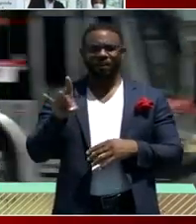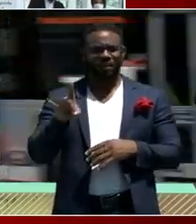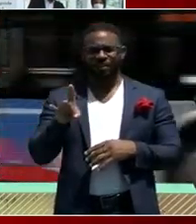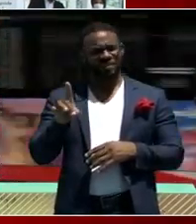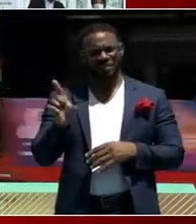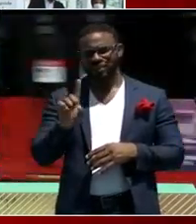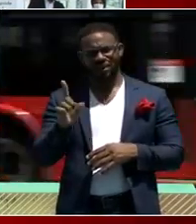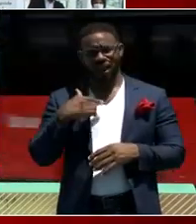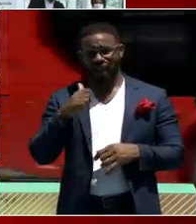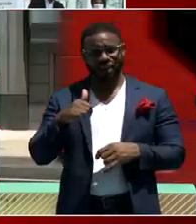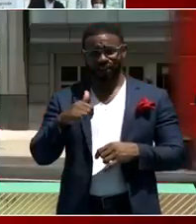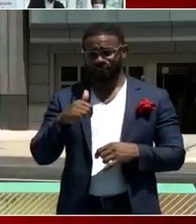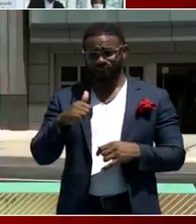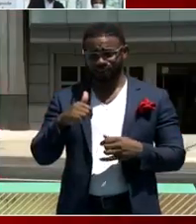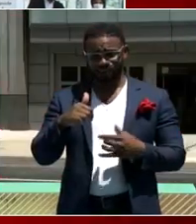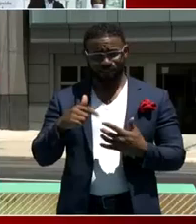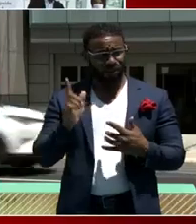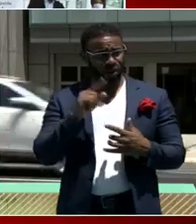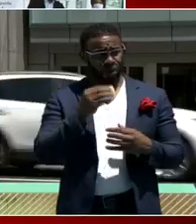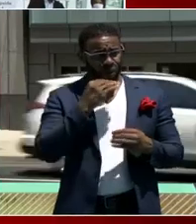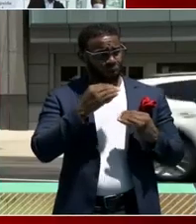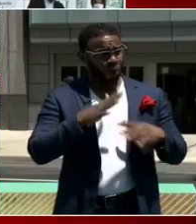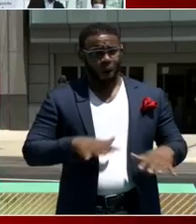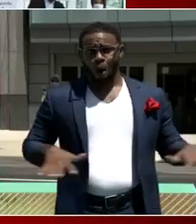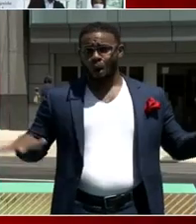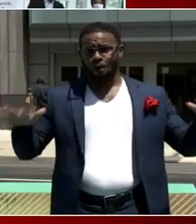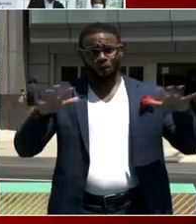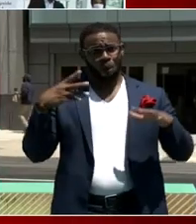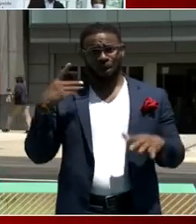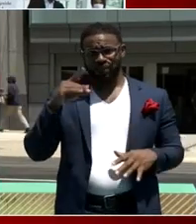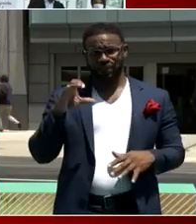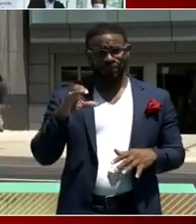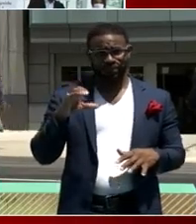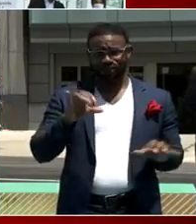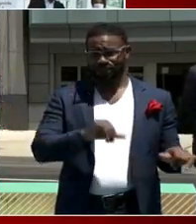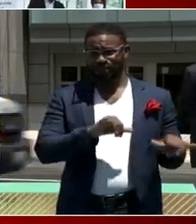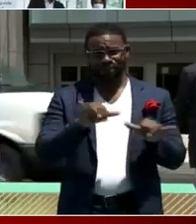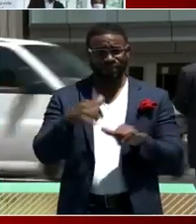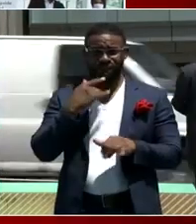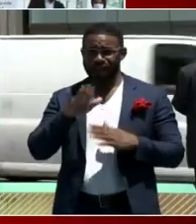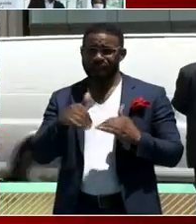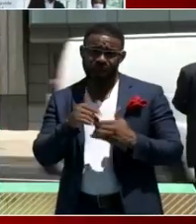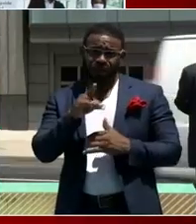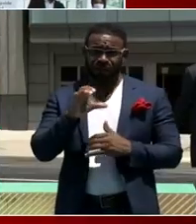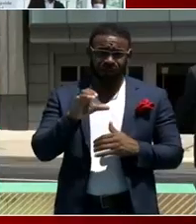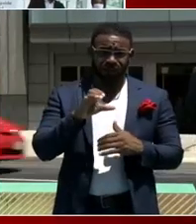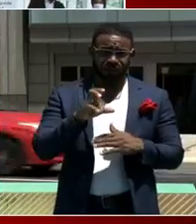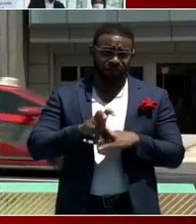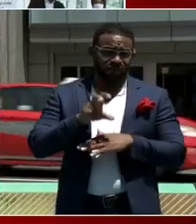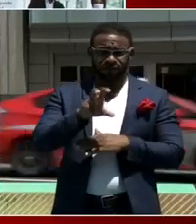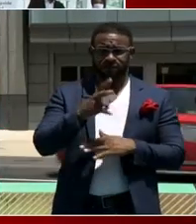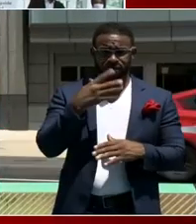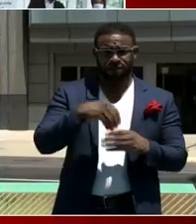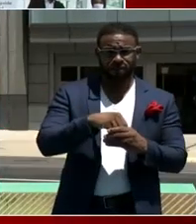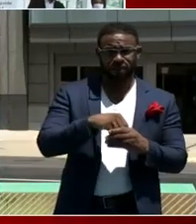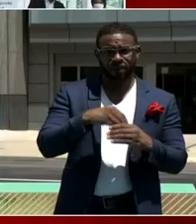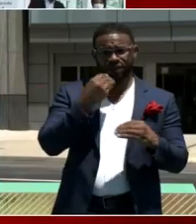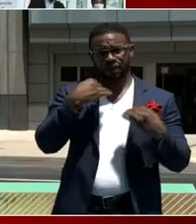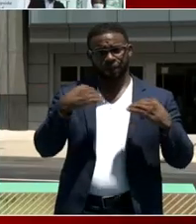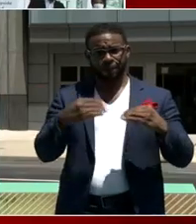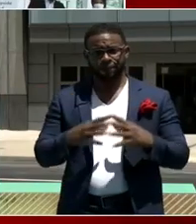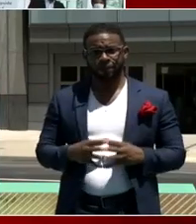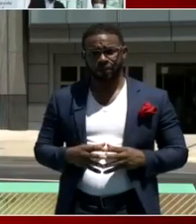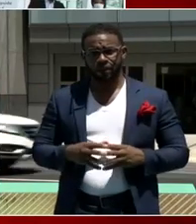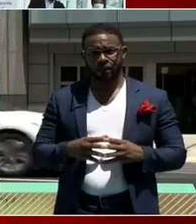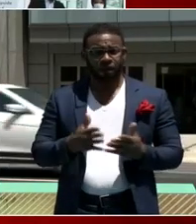8. I can go to grocery stores all over Washington, D.C. and tell you how the district has been involved in those grocery